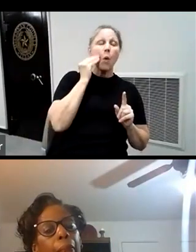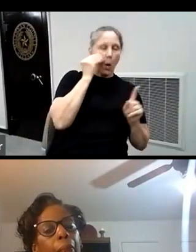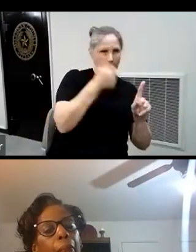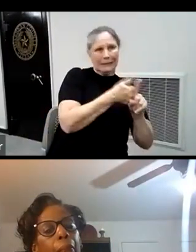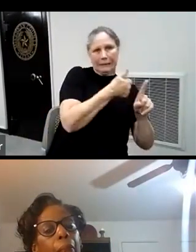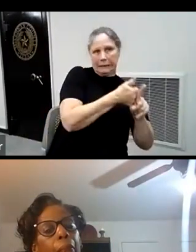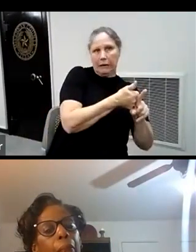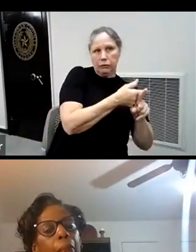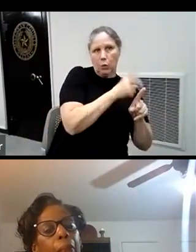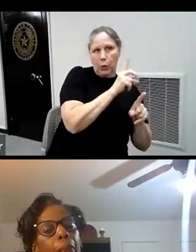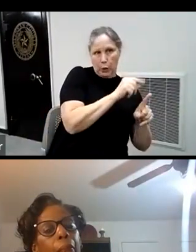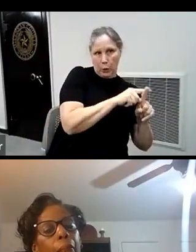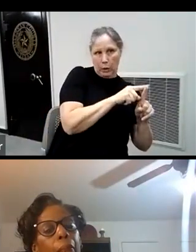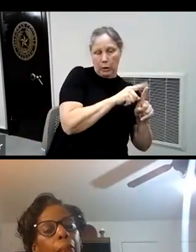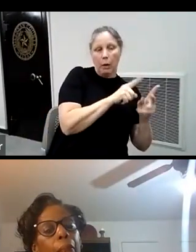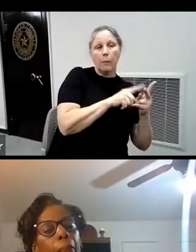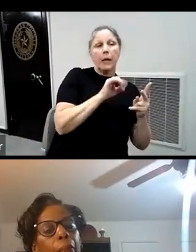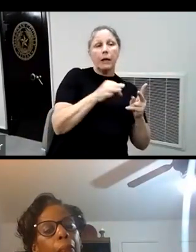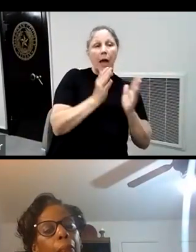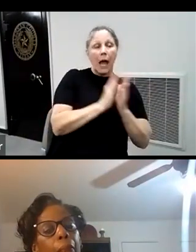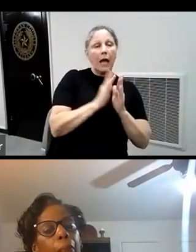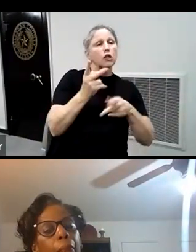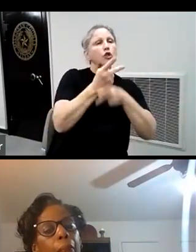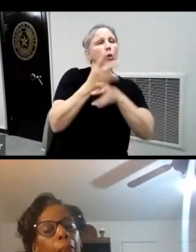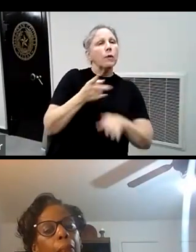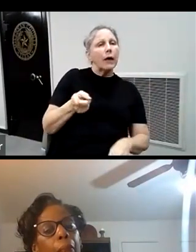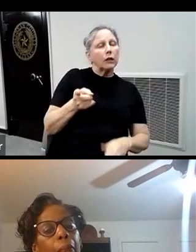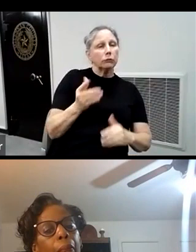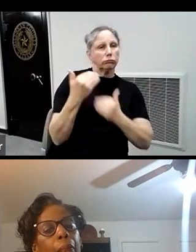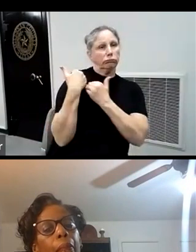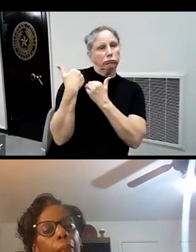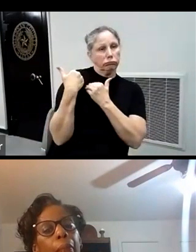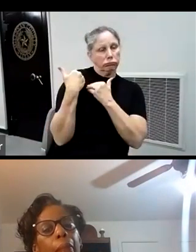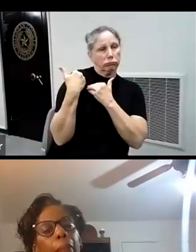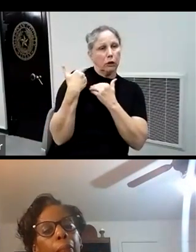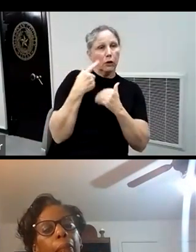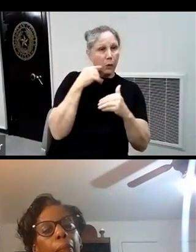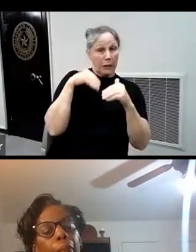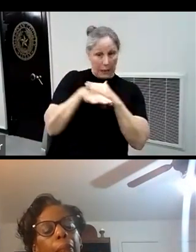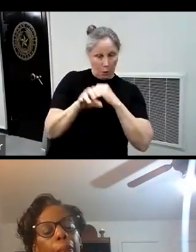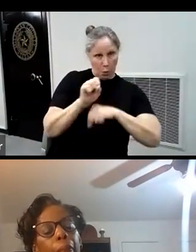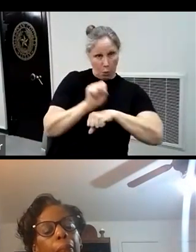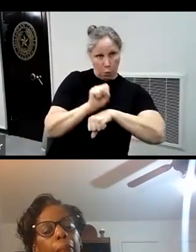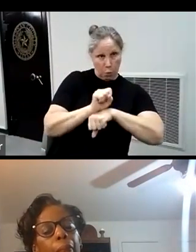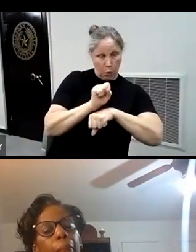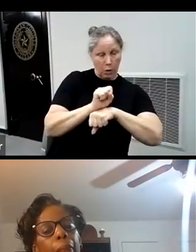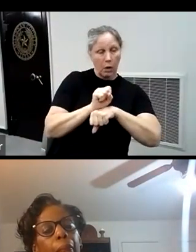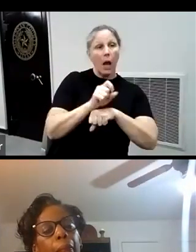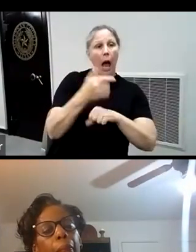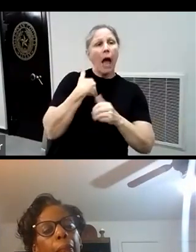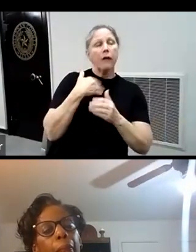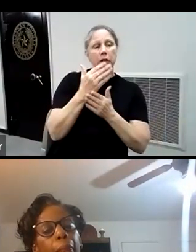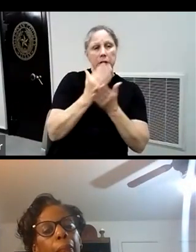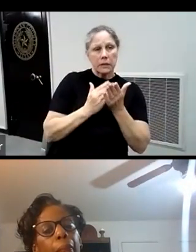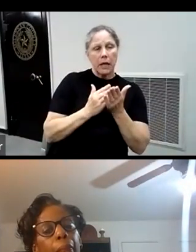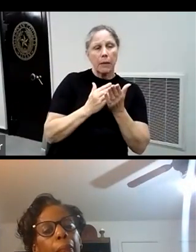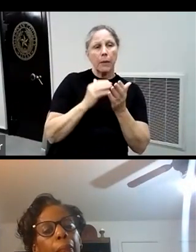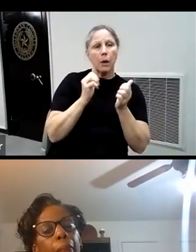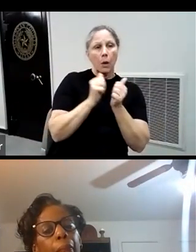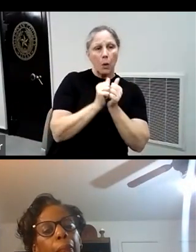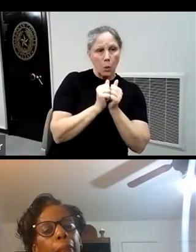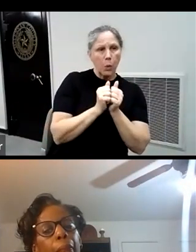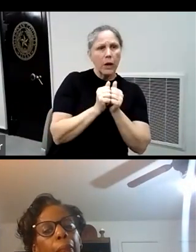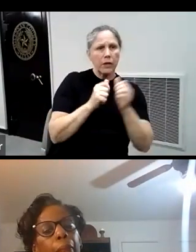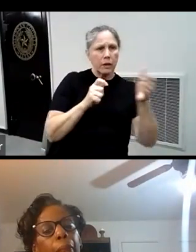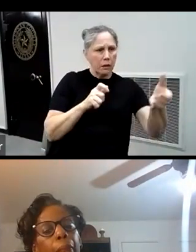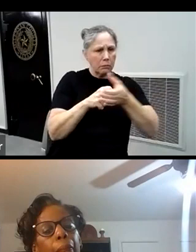employees themselves, but I think we could ask the supervisor to do that. And Ken, we do have some with the probe covers,